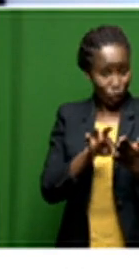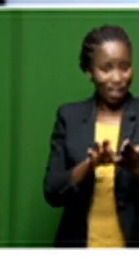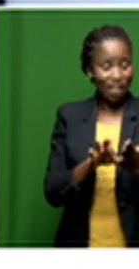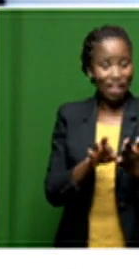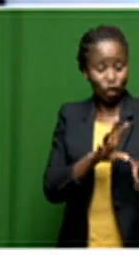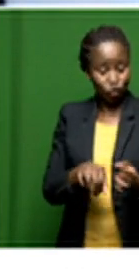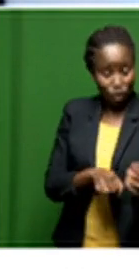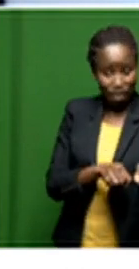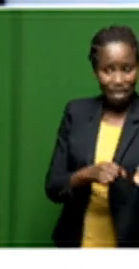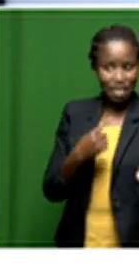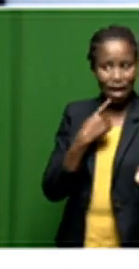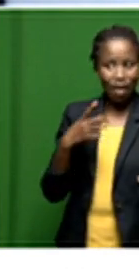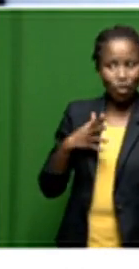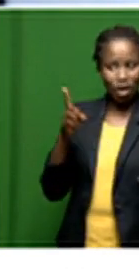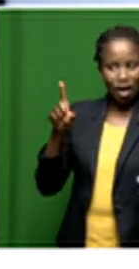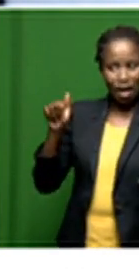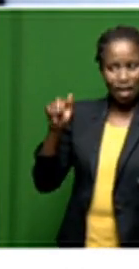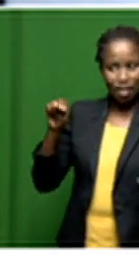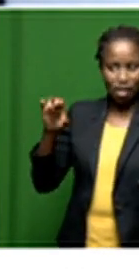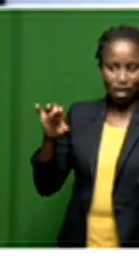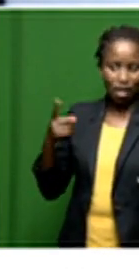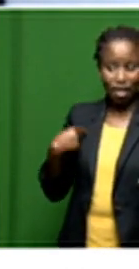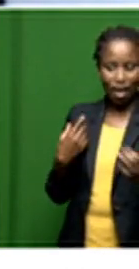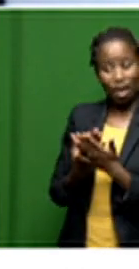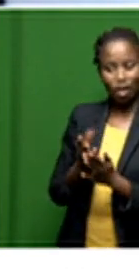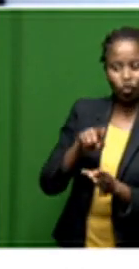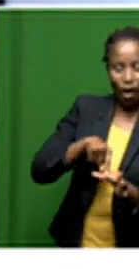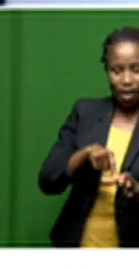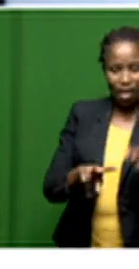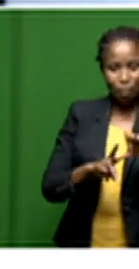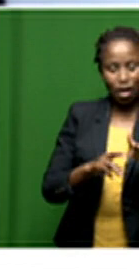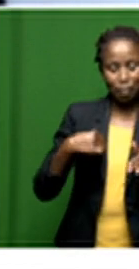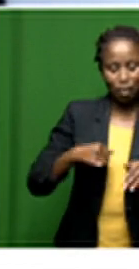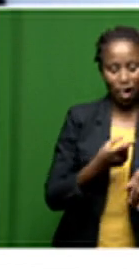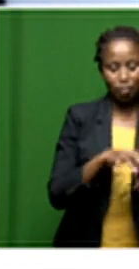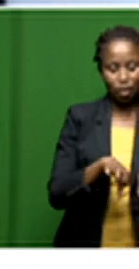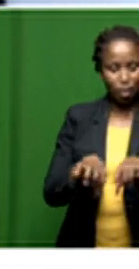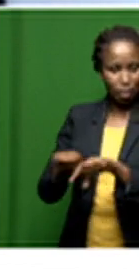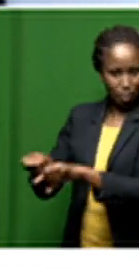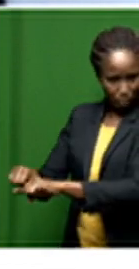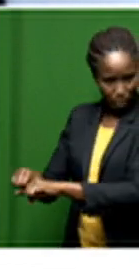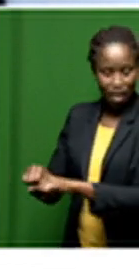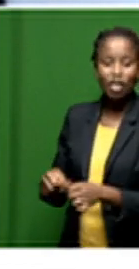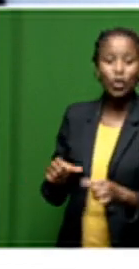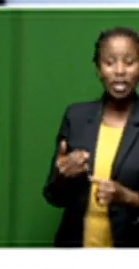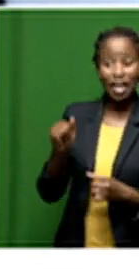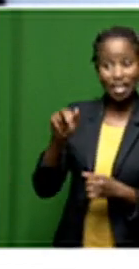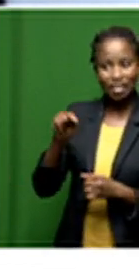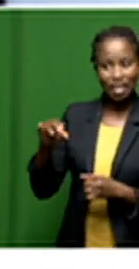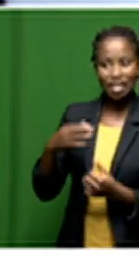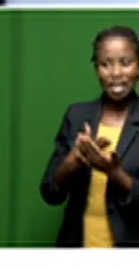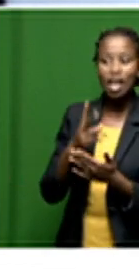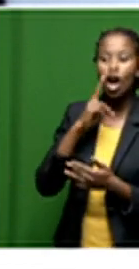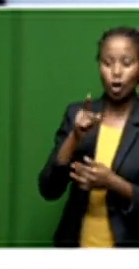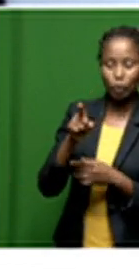ANC to register candidates in a number of municipalities, where they feel that the absence of the ANC would allow them to succeed in